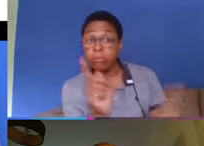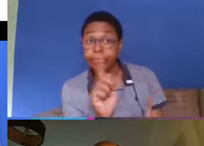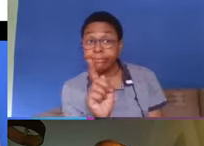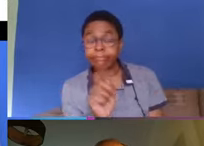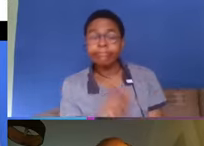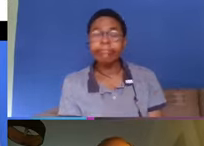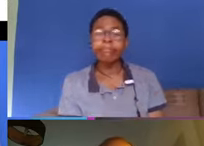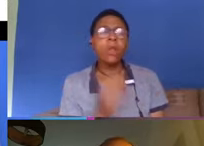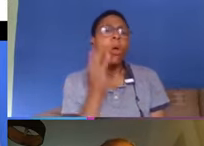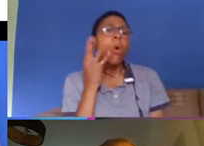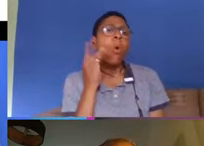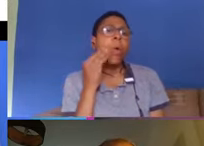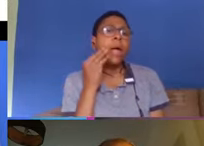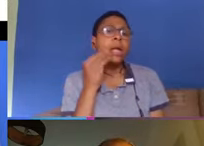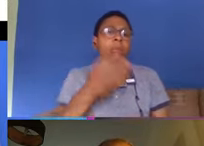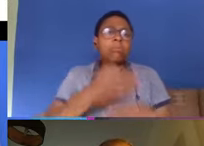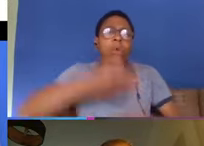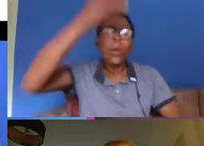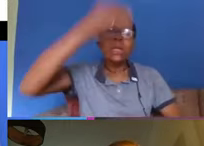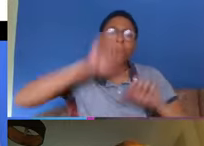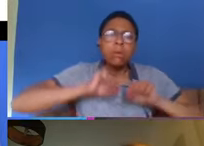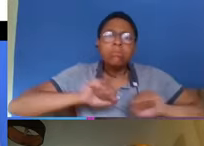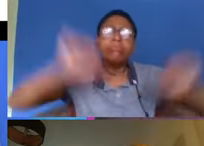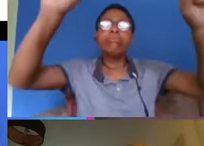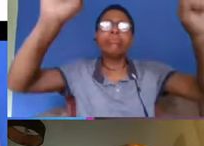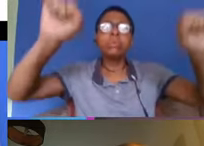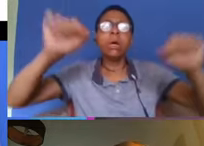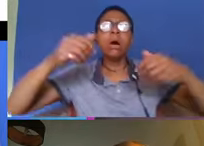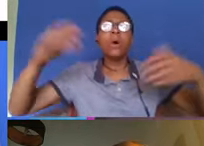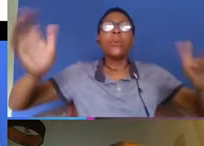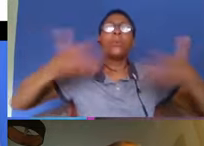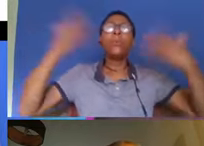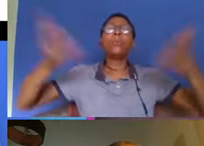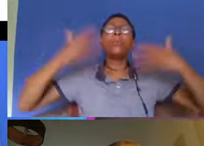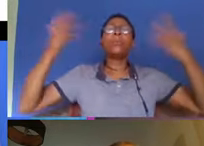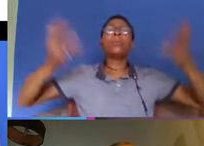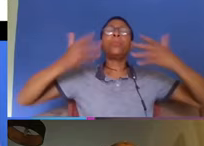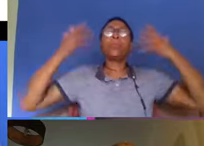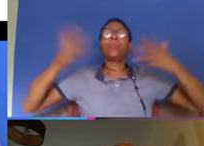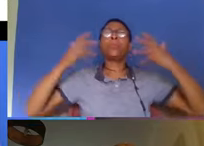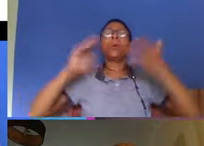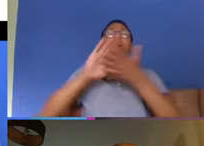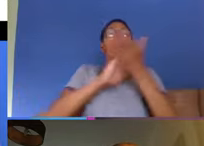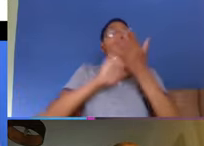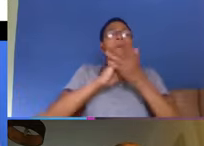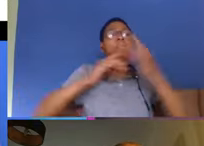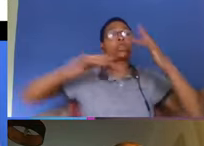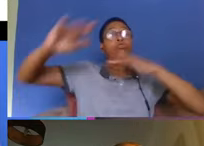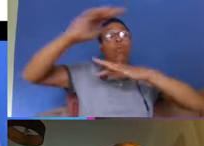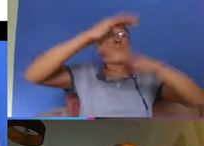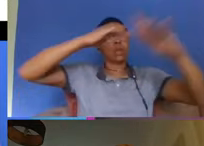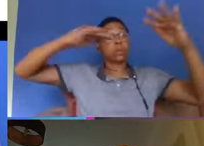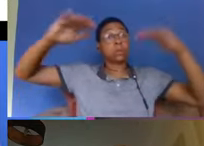increased ventilation increases deposition, so the more windows I have open, actually it causes